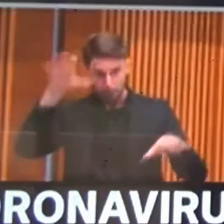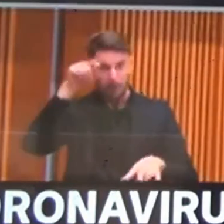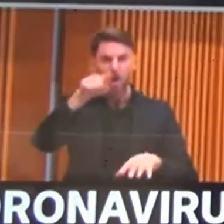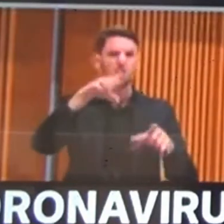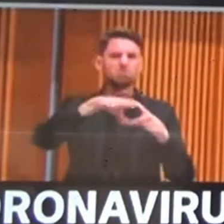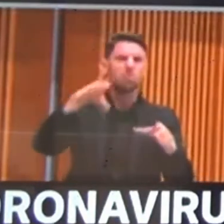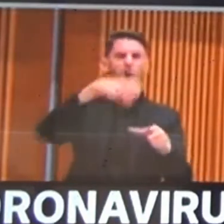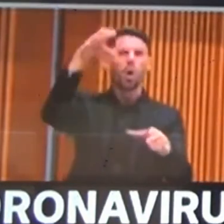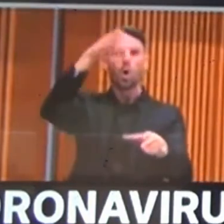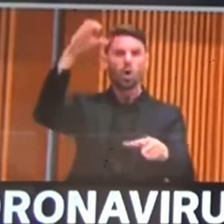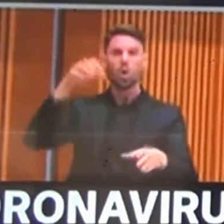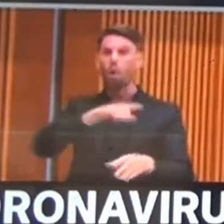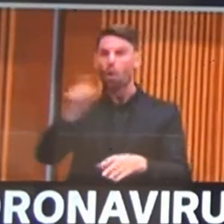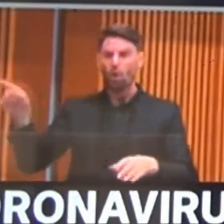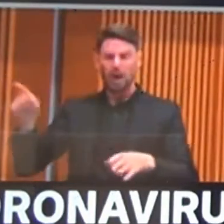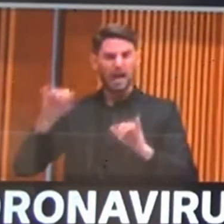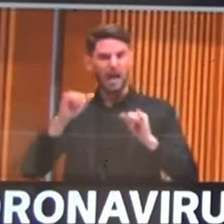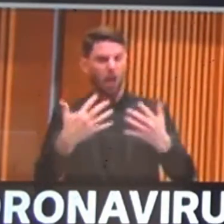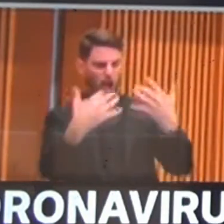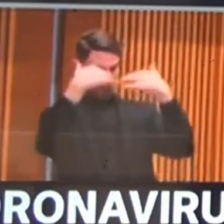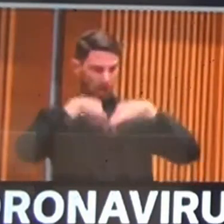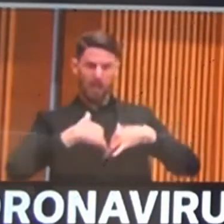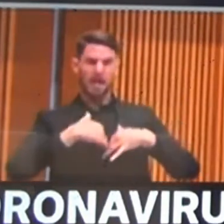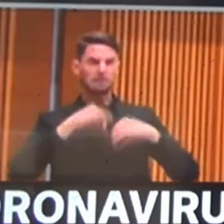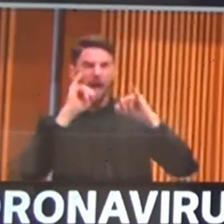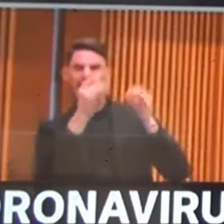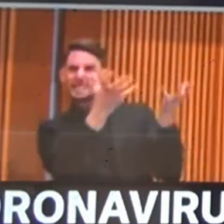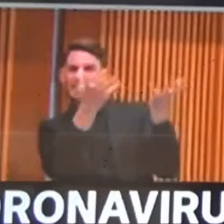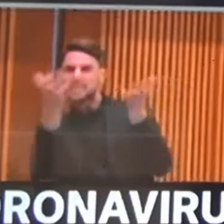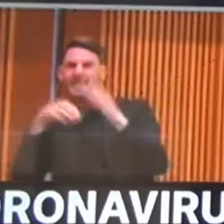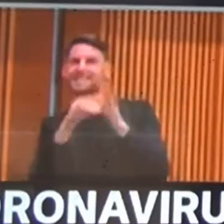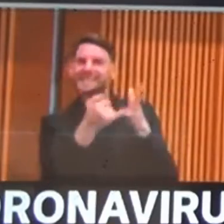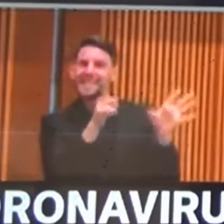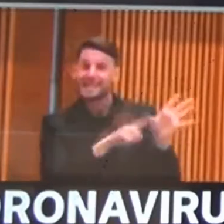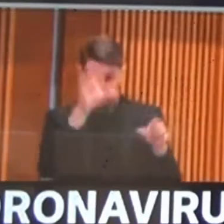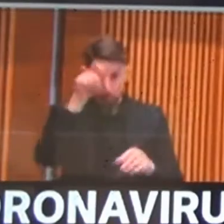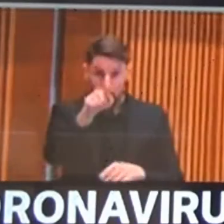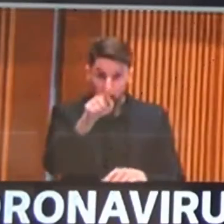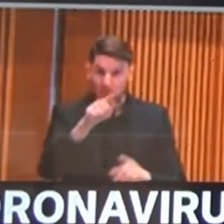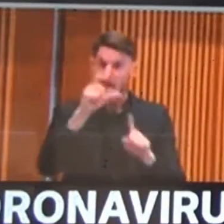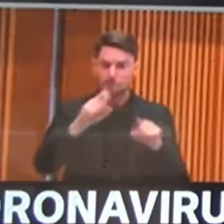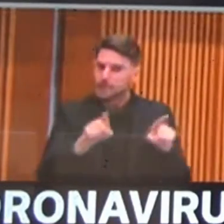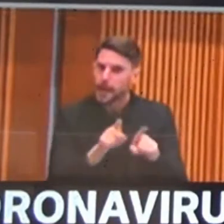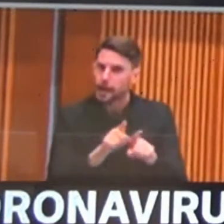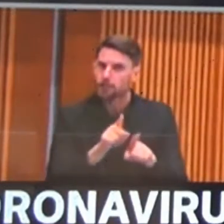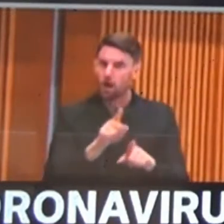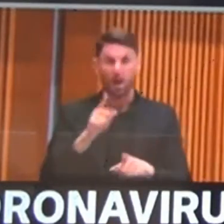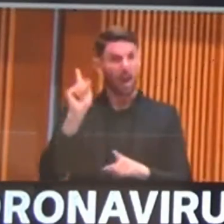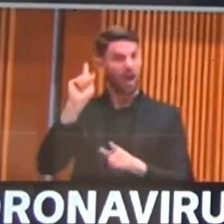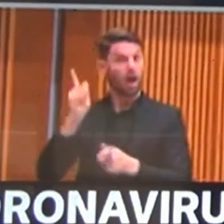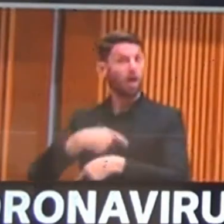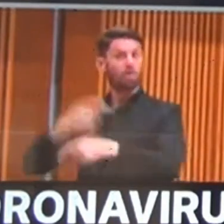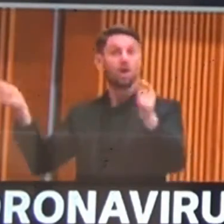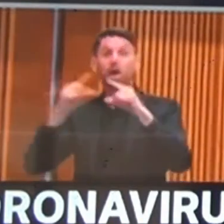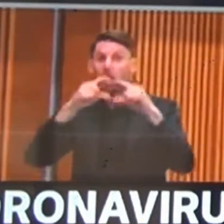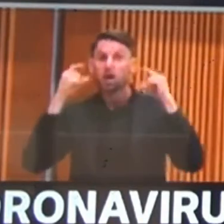was used up during that time. And then in a global environment, and we are part of a global infrastructure, we've had a